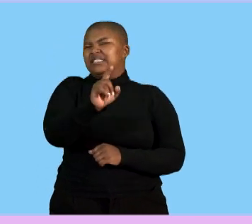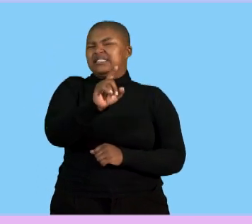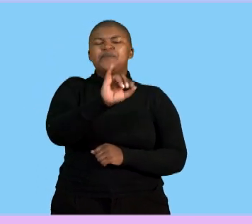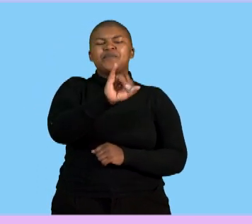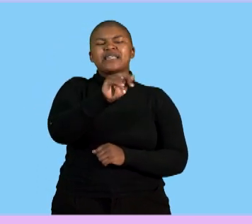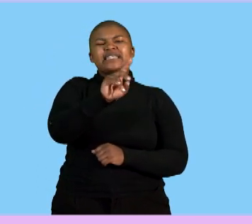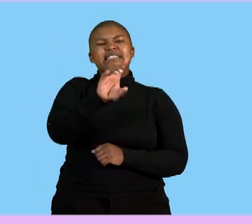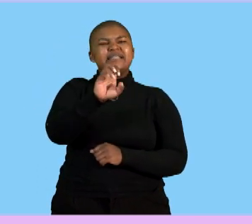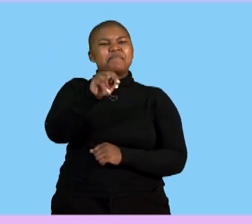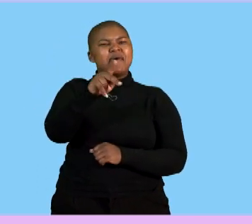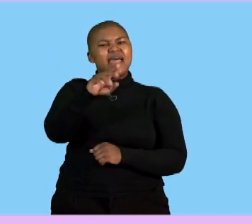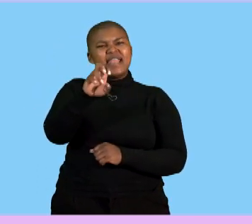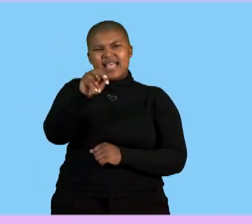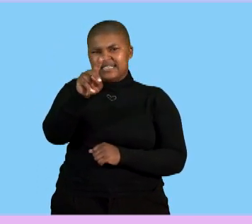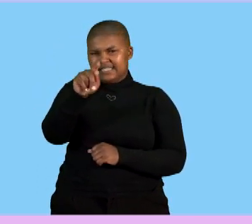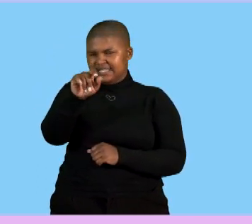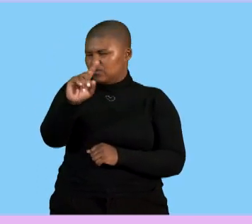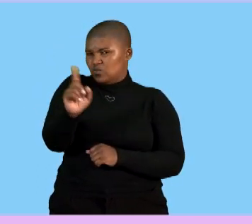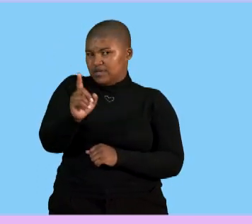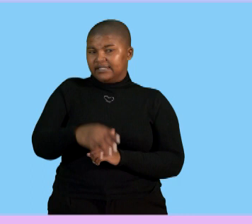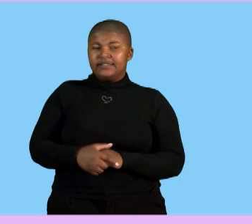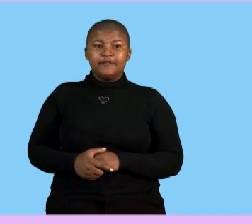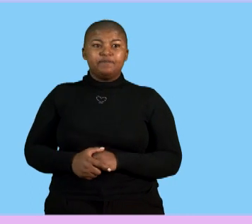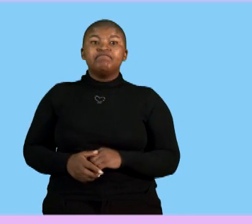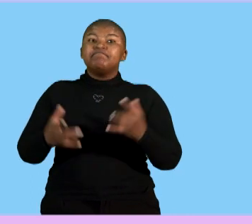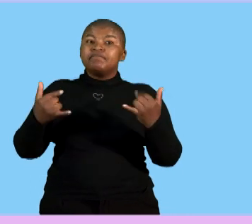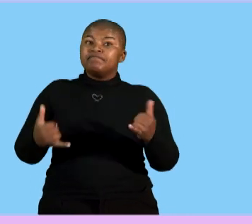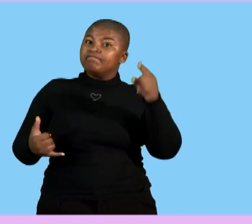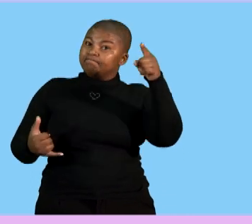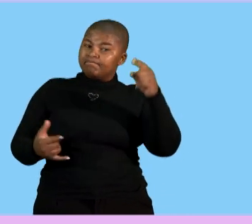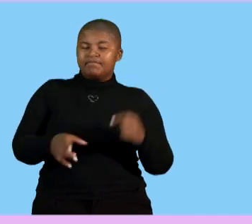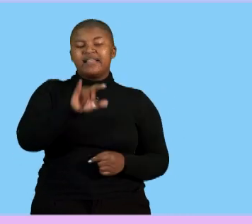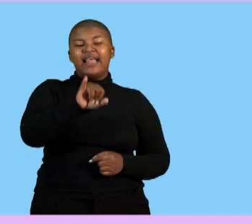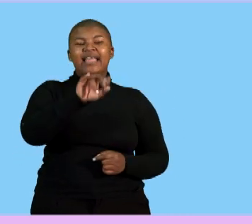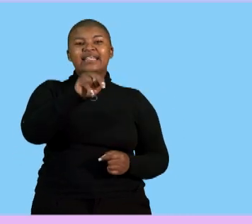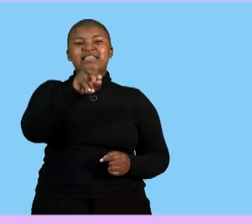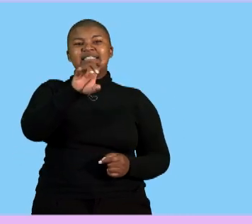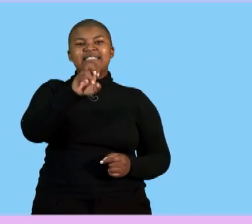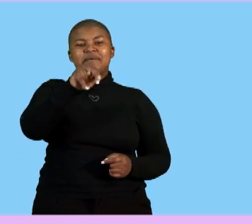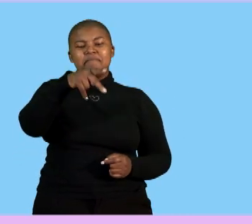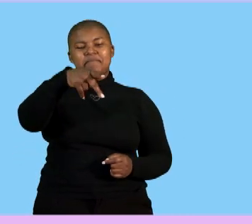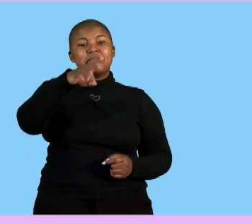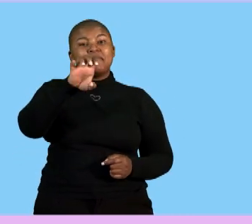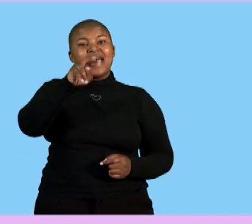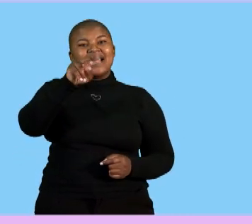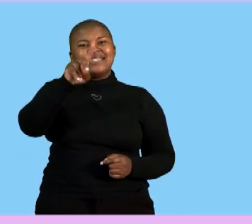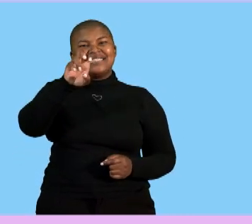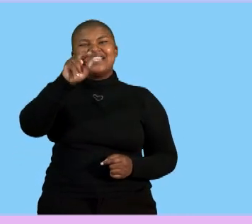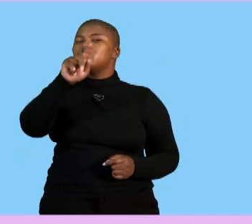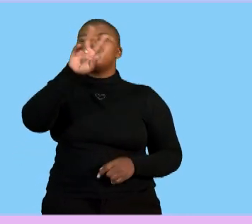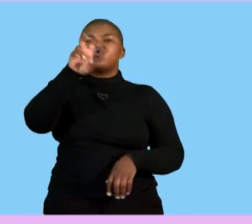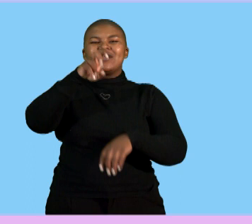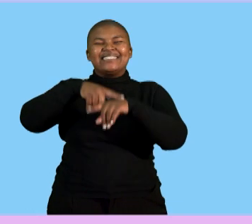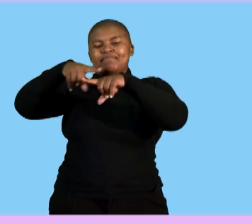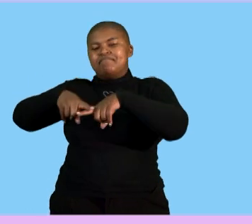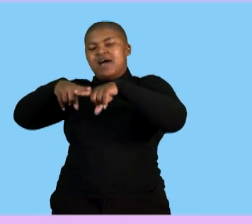An independent variable is a variable whose value does not depend on the value of another variable.